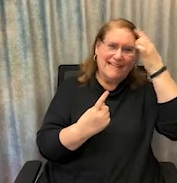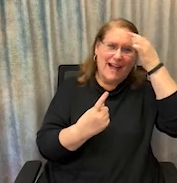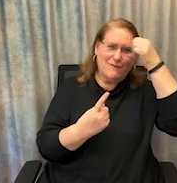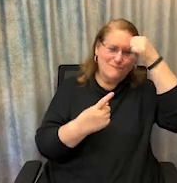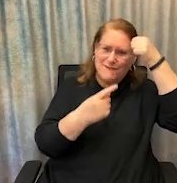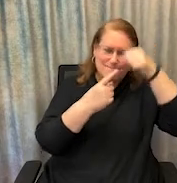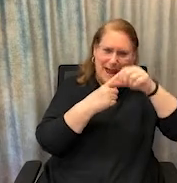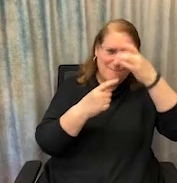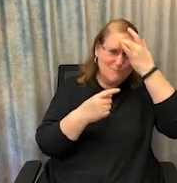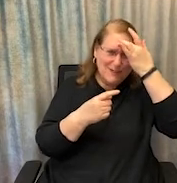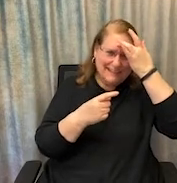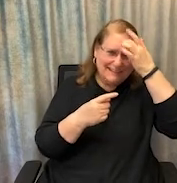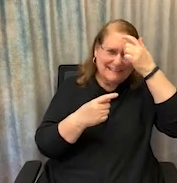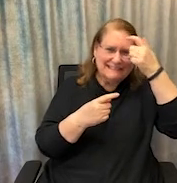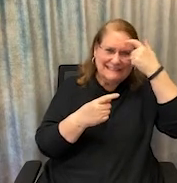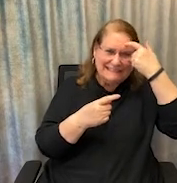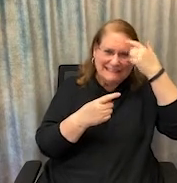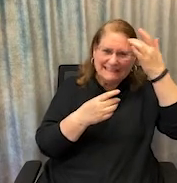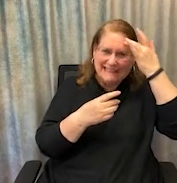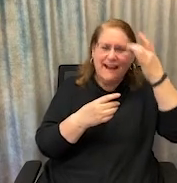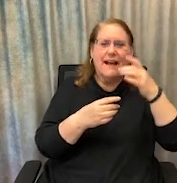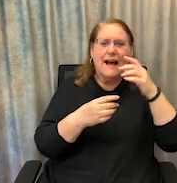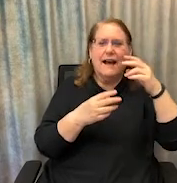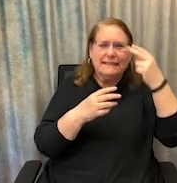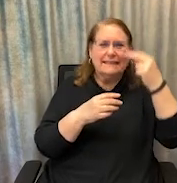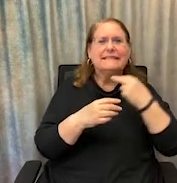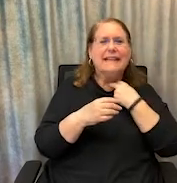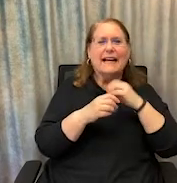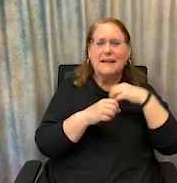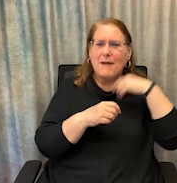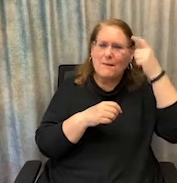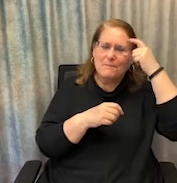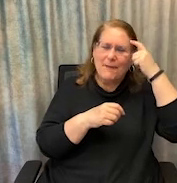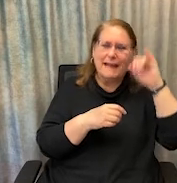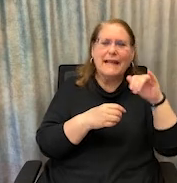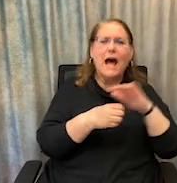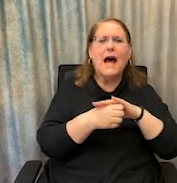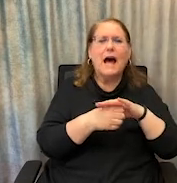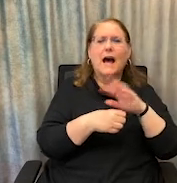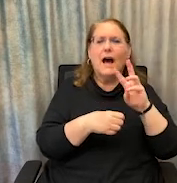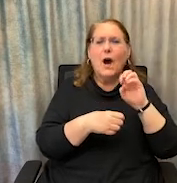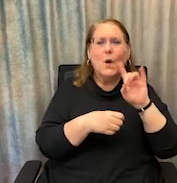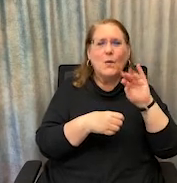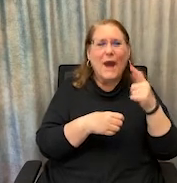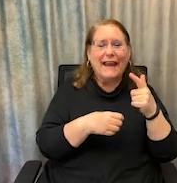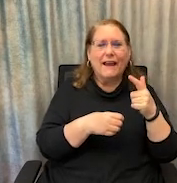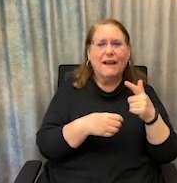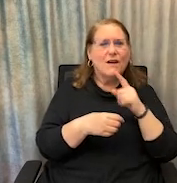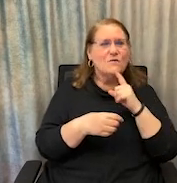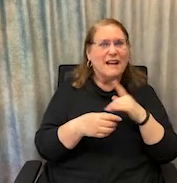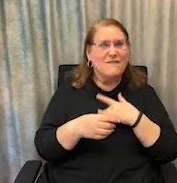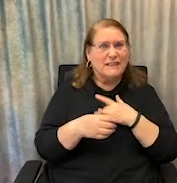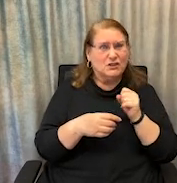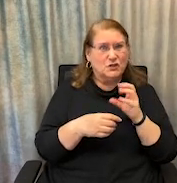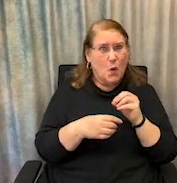scene because it felt really real, especially because of the Arabic musicians and the people